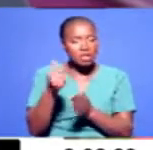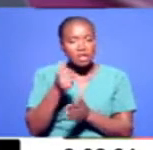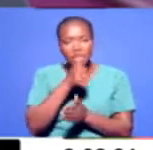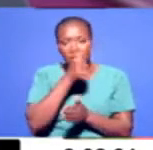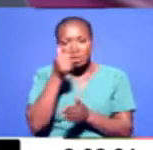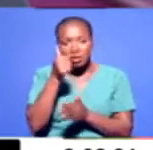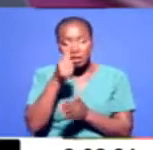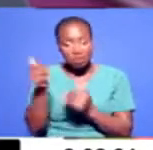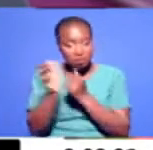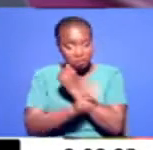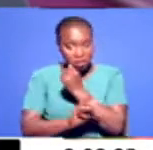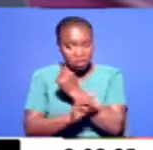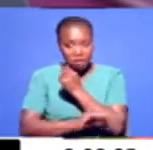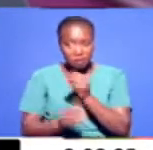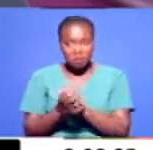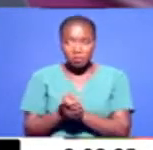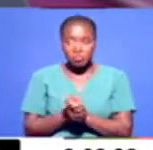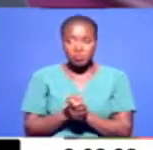zingine.